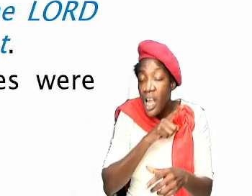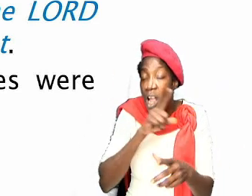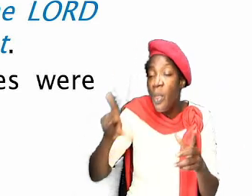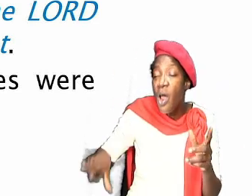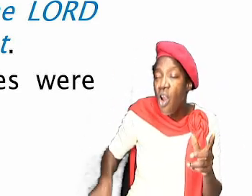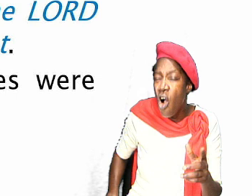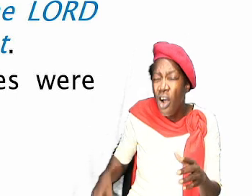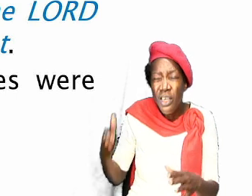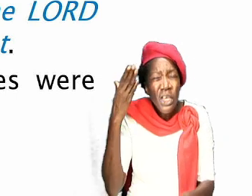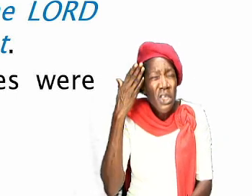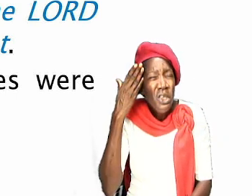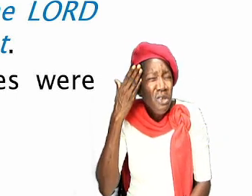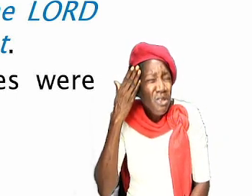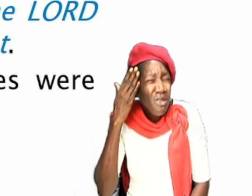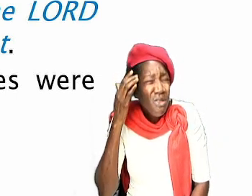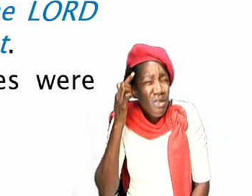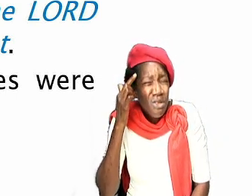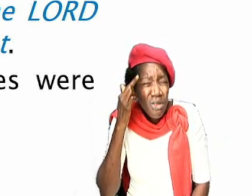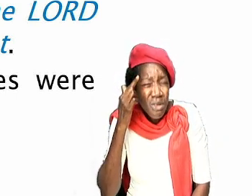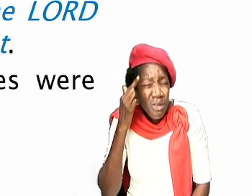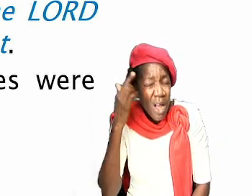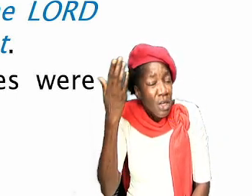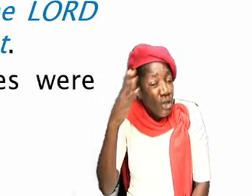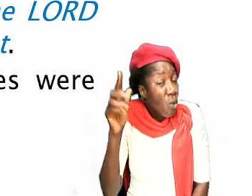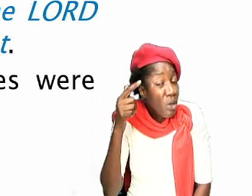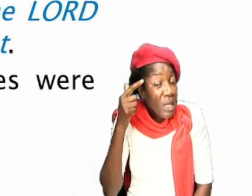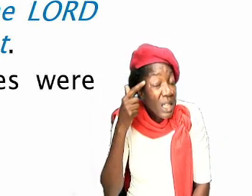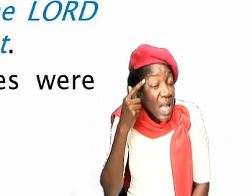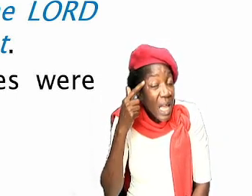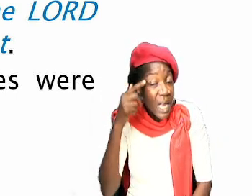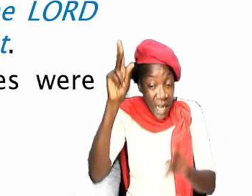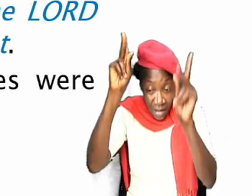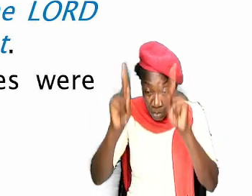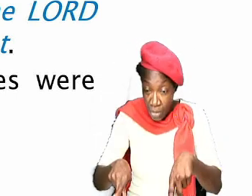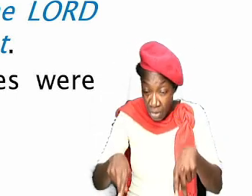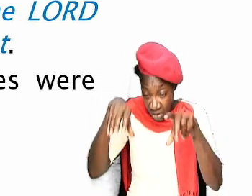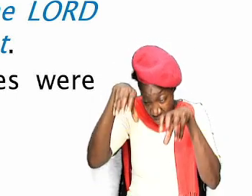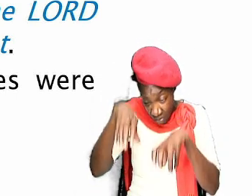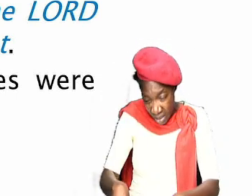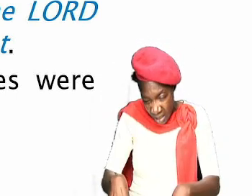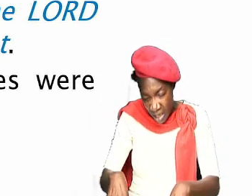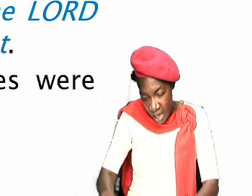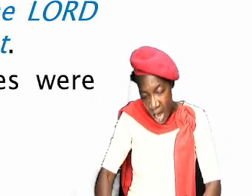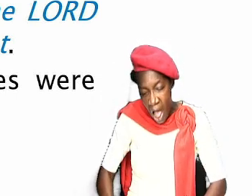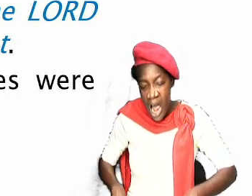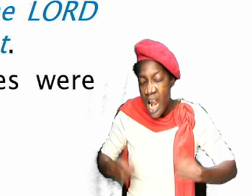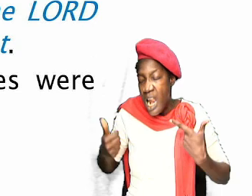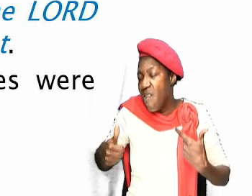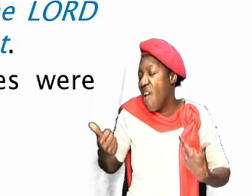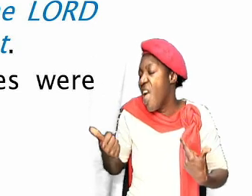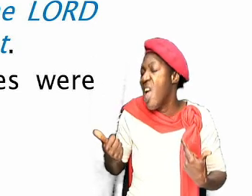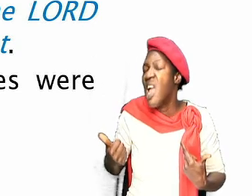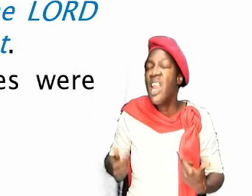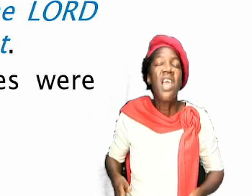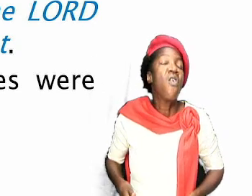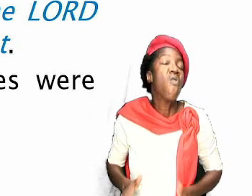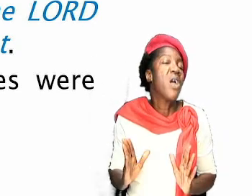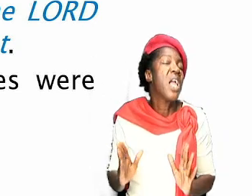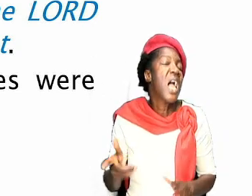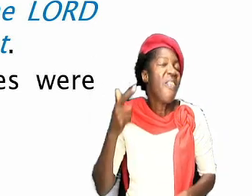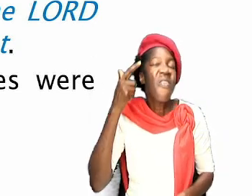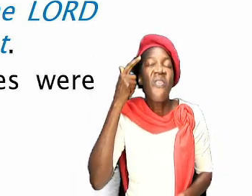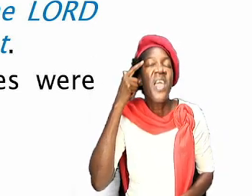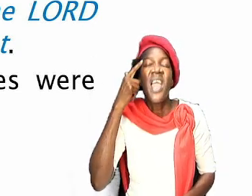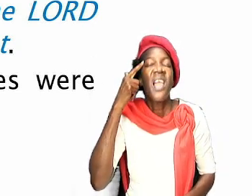not think that as individuals we can live any and any way and think